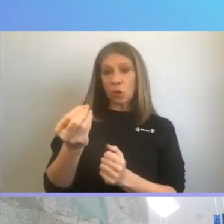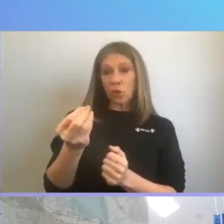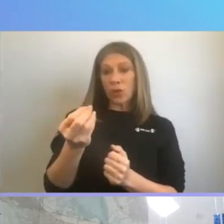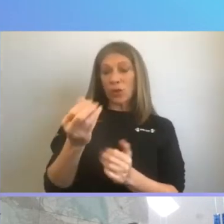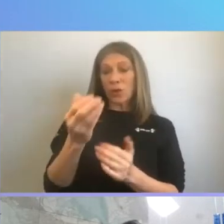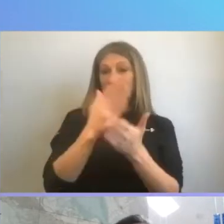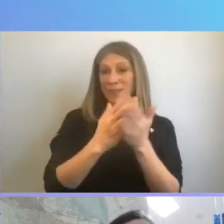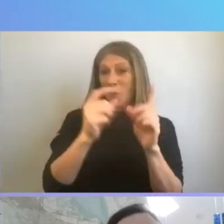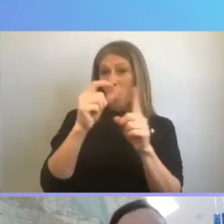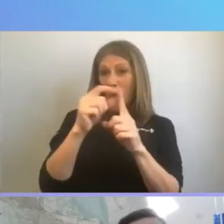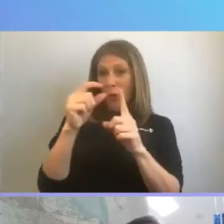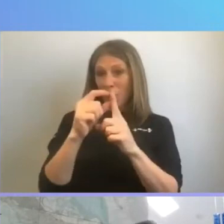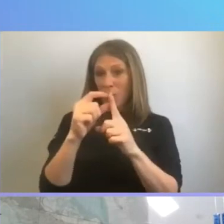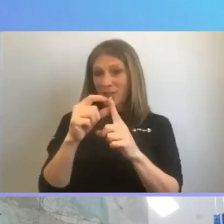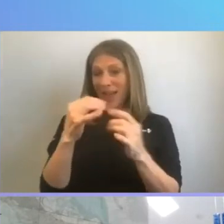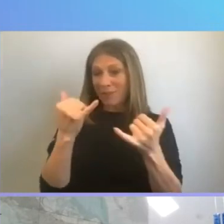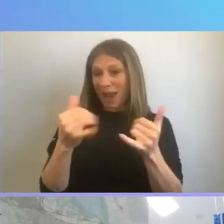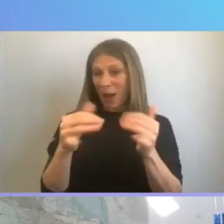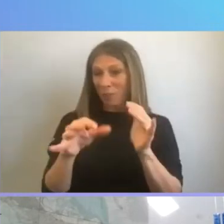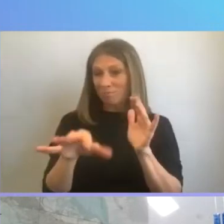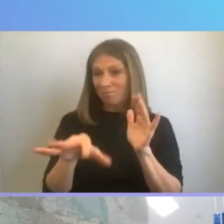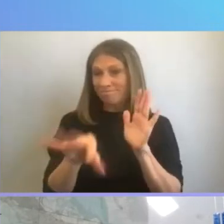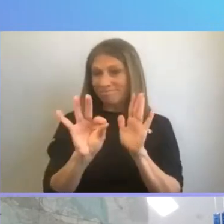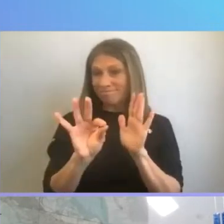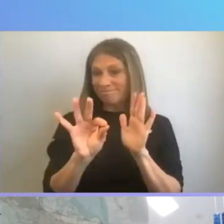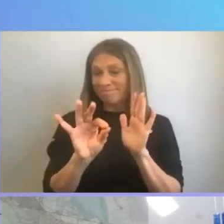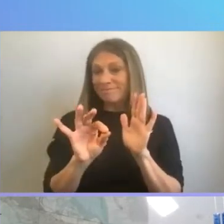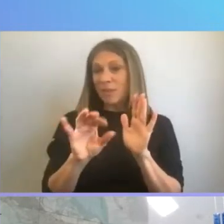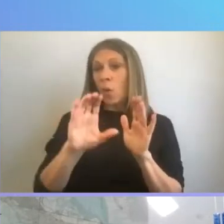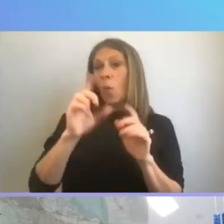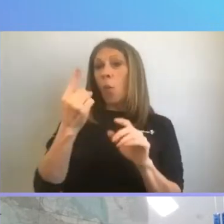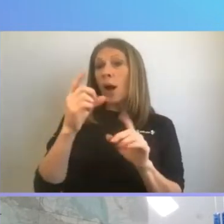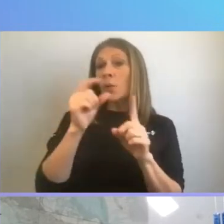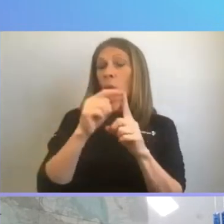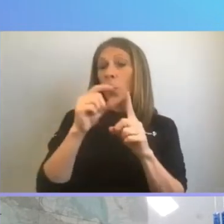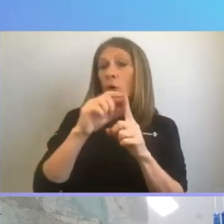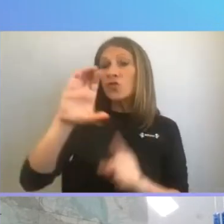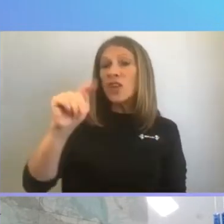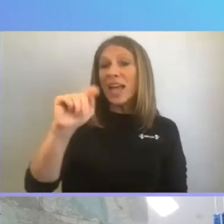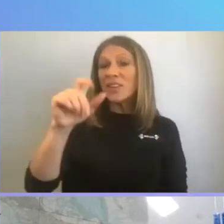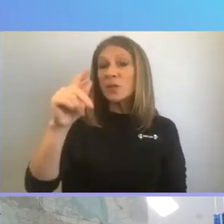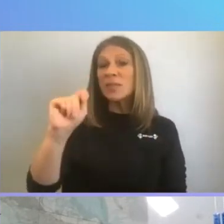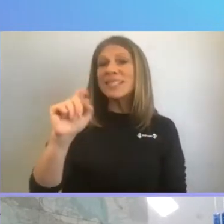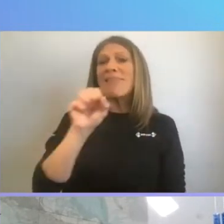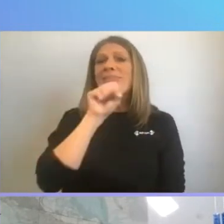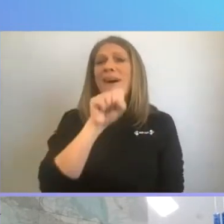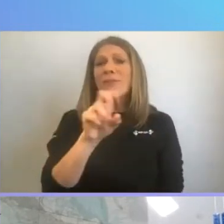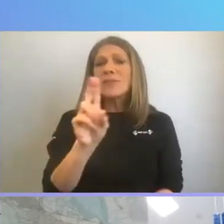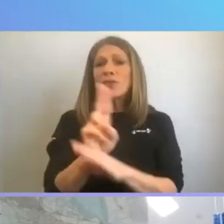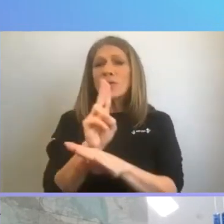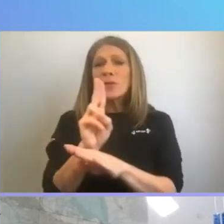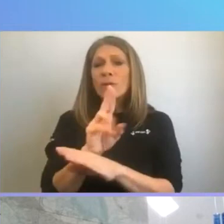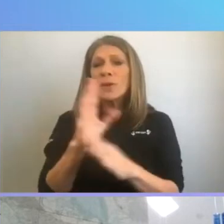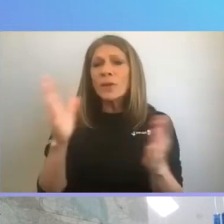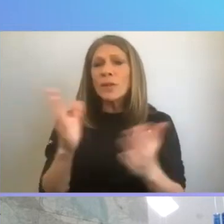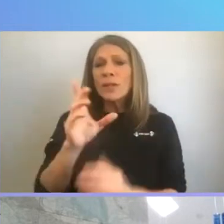I have now picked up on. Like one of the words that ChatGPT loves to use is